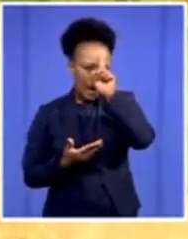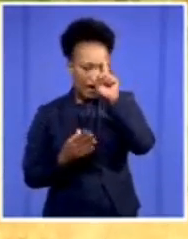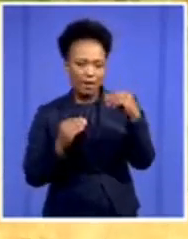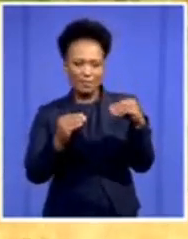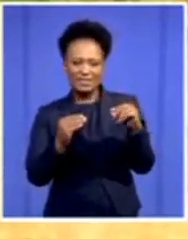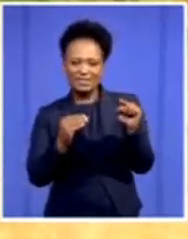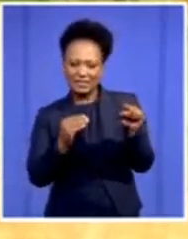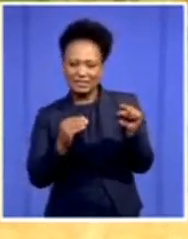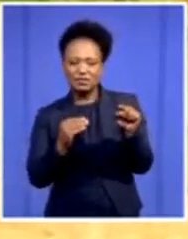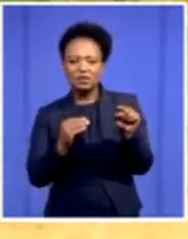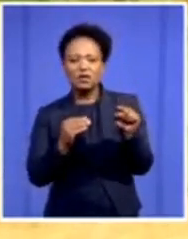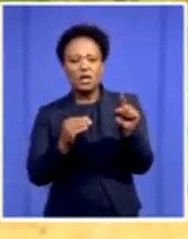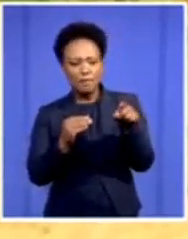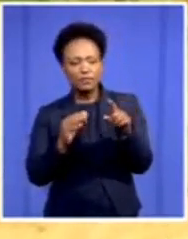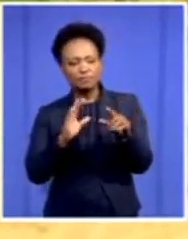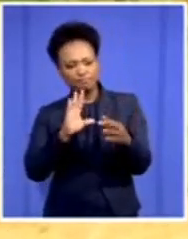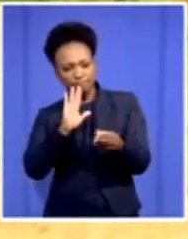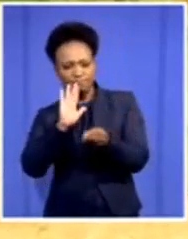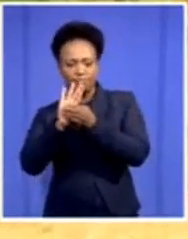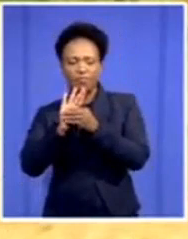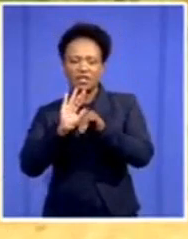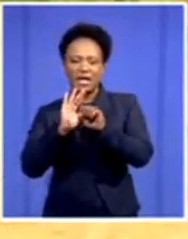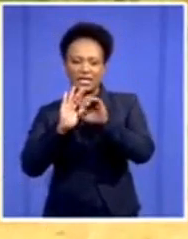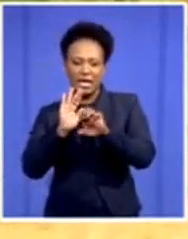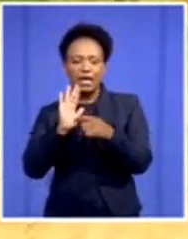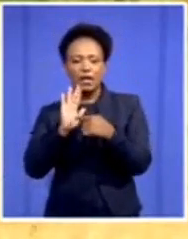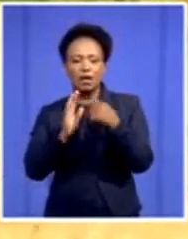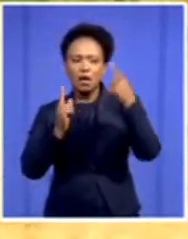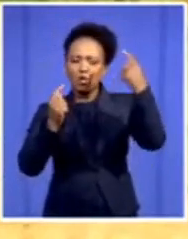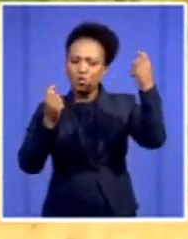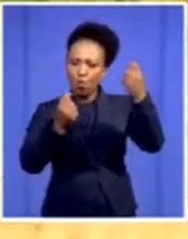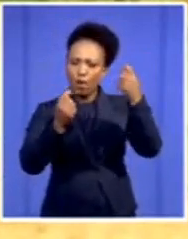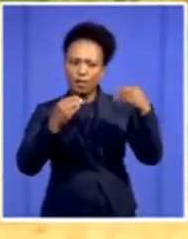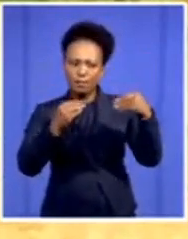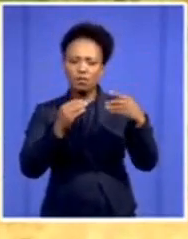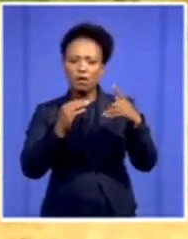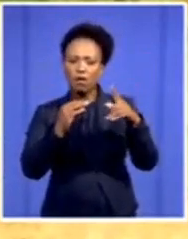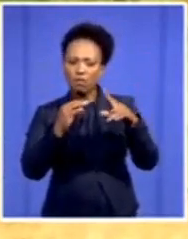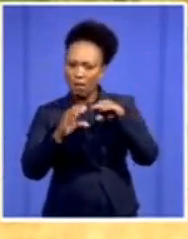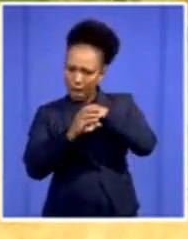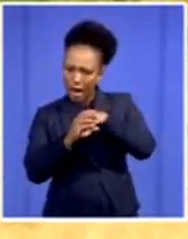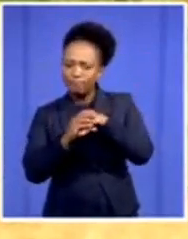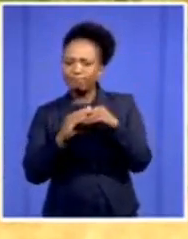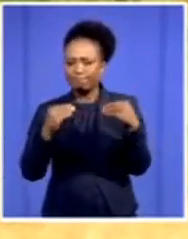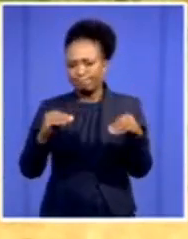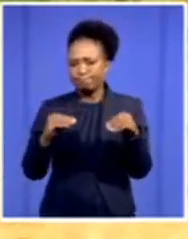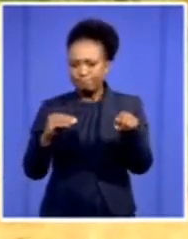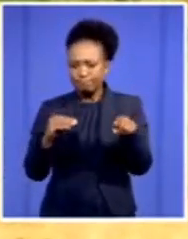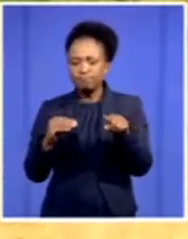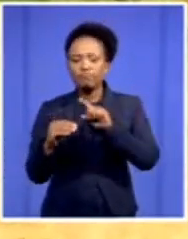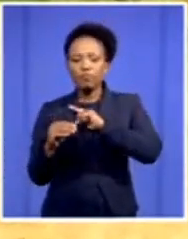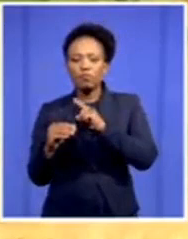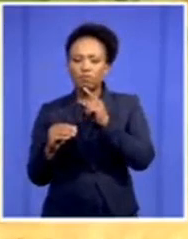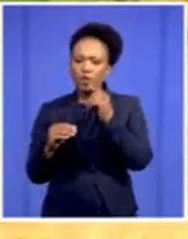exchange. Rural areas as well can participate in the economy. We're also looking at the government to make sure that they can put budget for